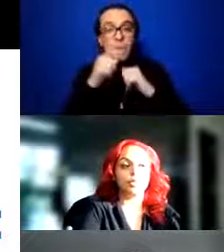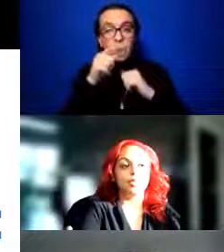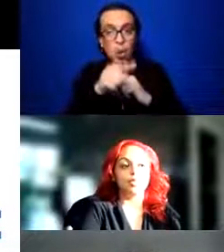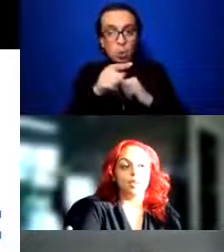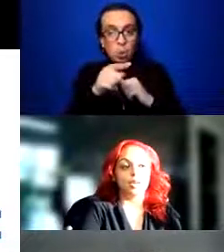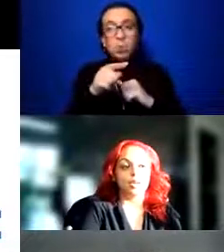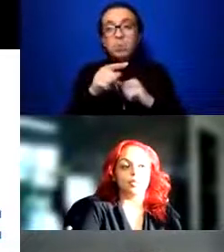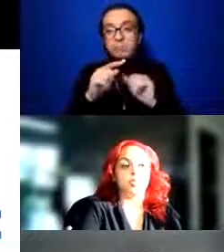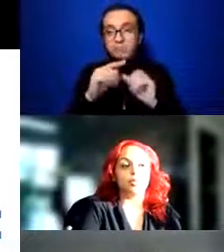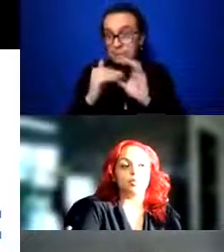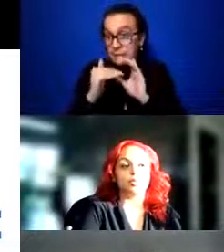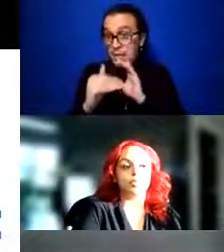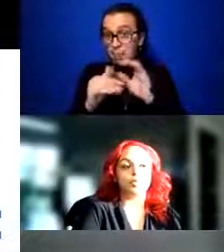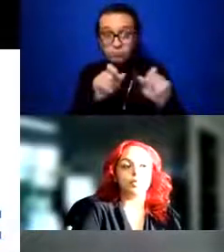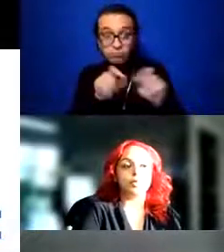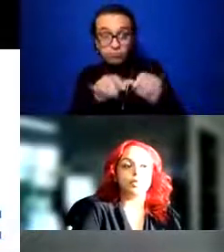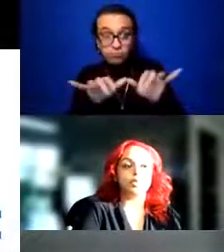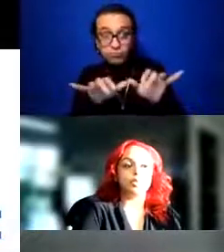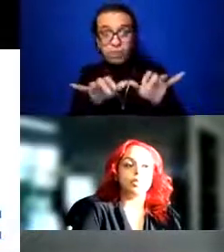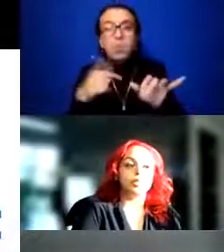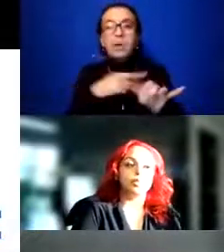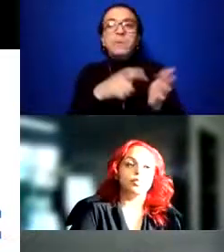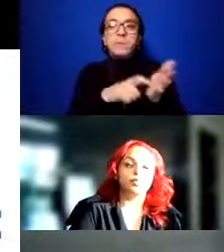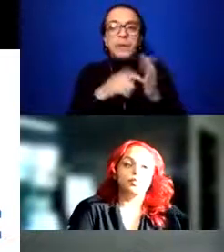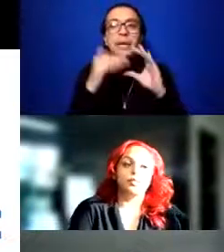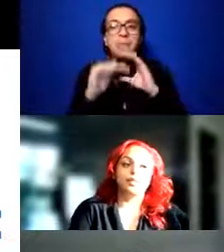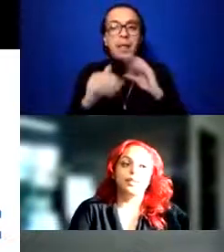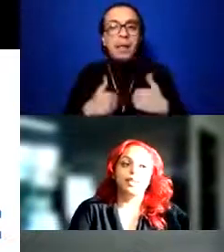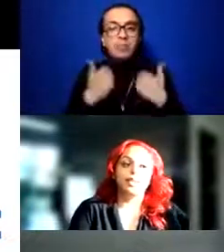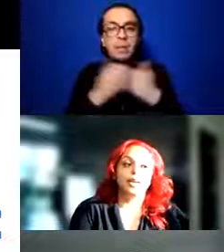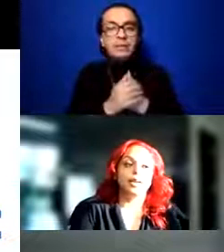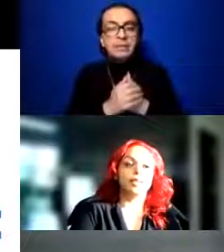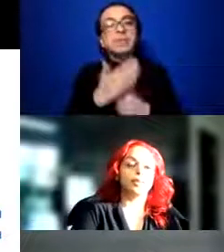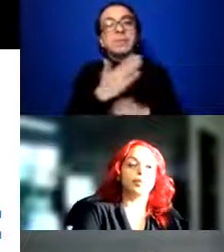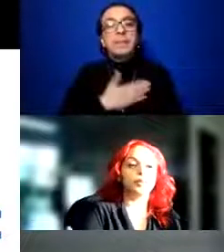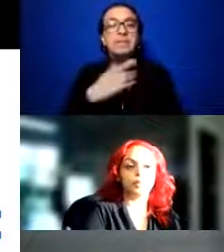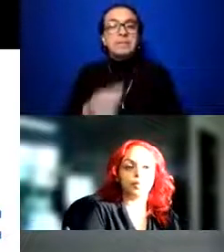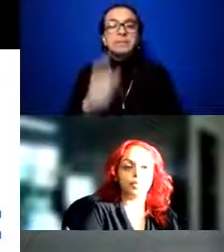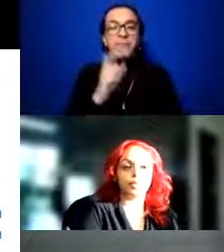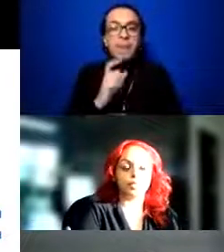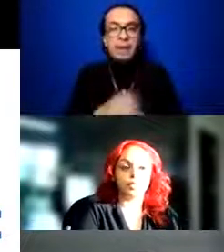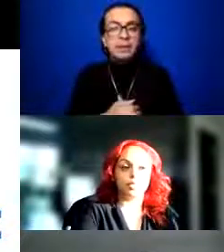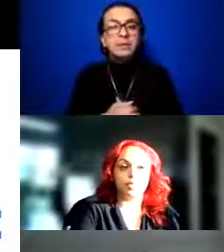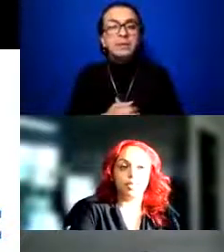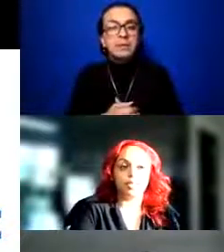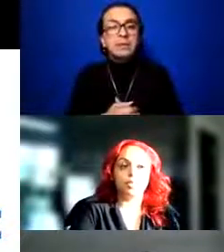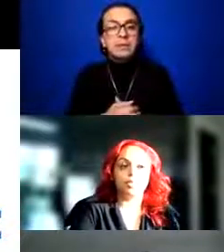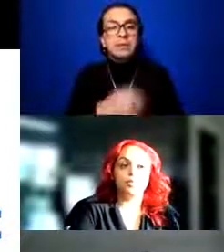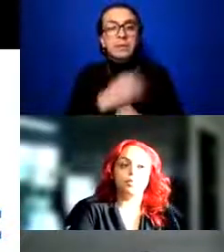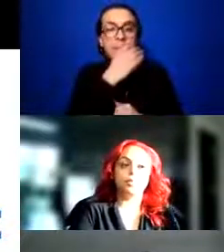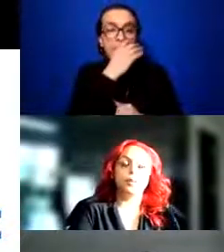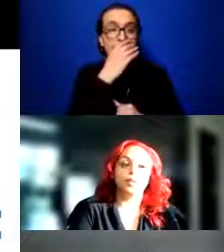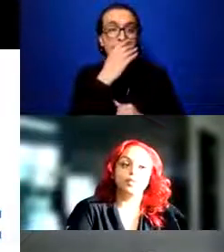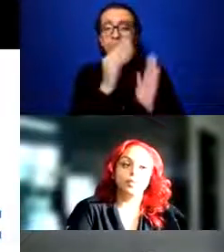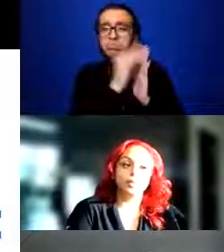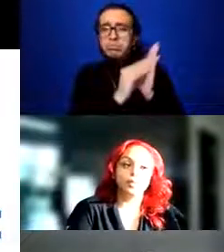electronically, an email address would be needed. So please provide that information as